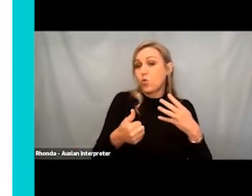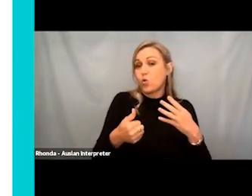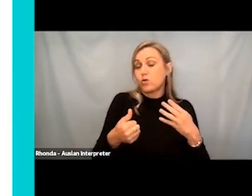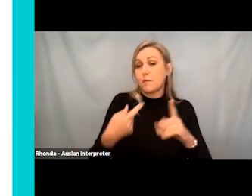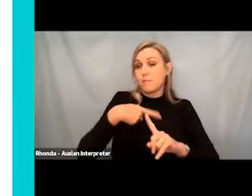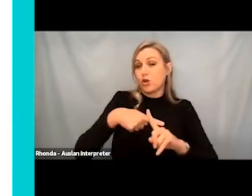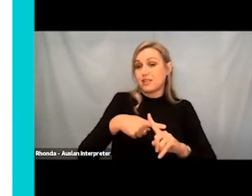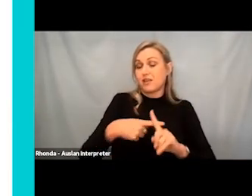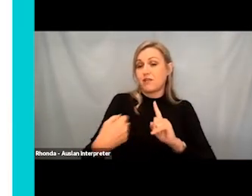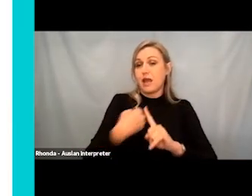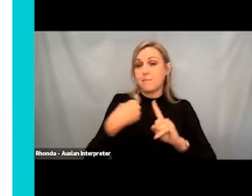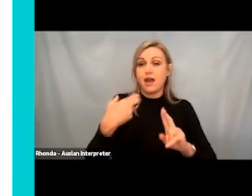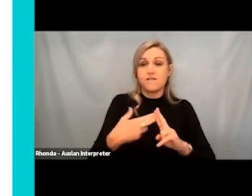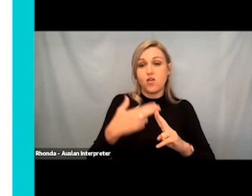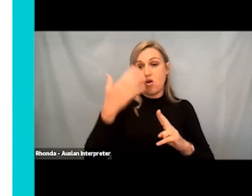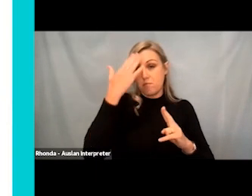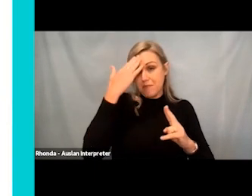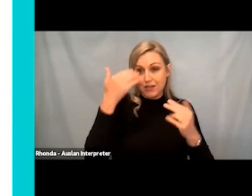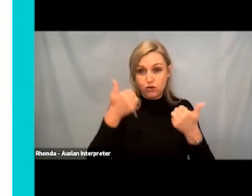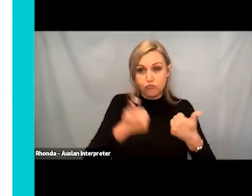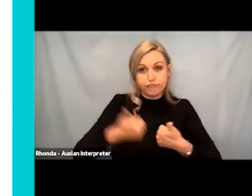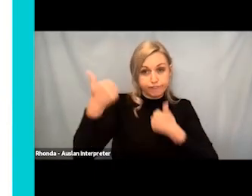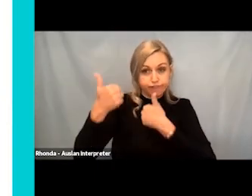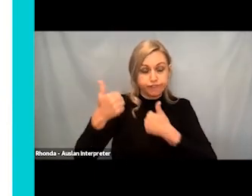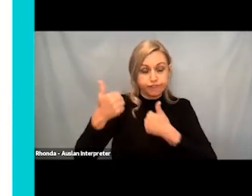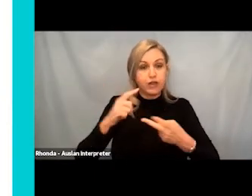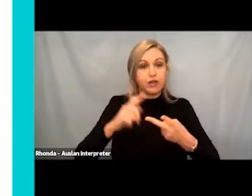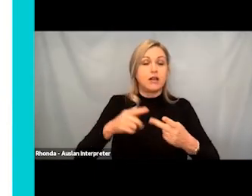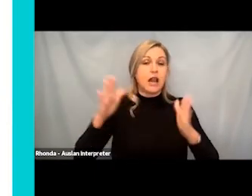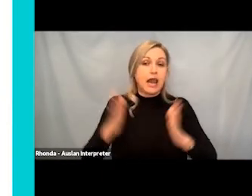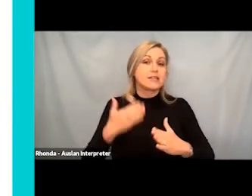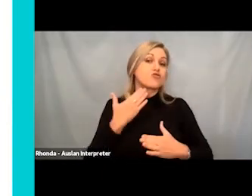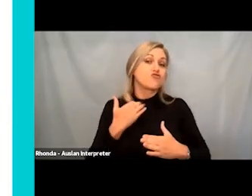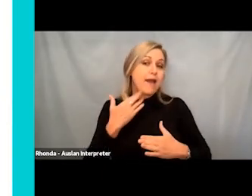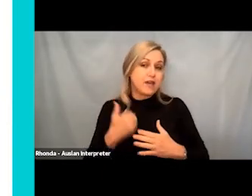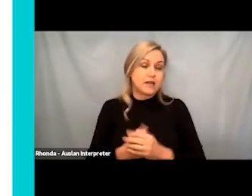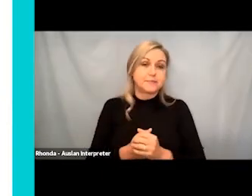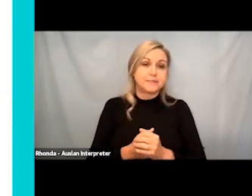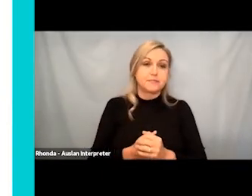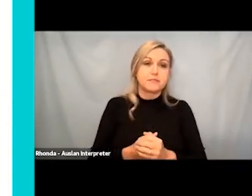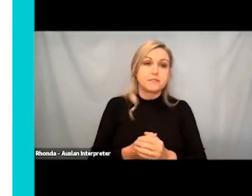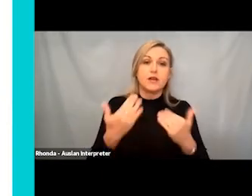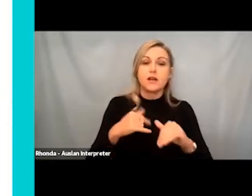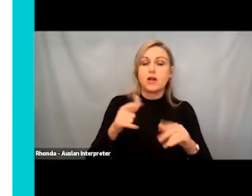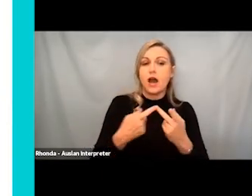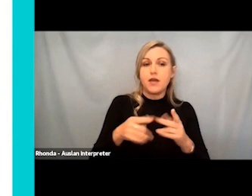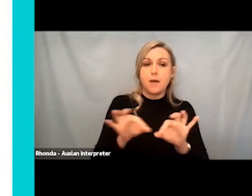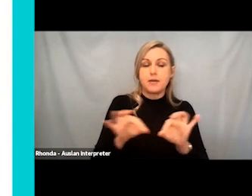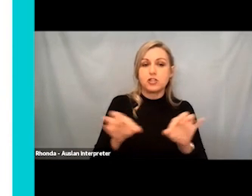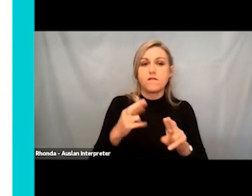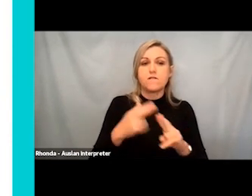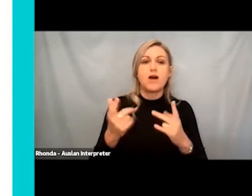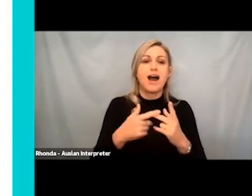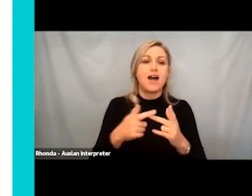and cravings, withdrawal, and then 3 sub-studies, one looking at a new tool for measuring